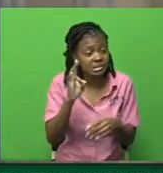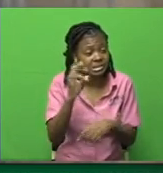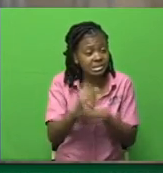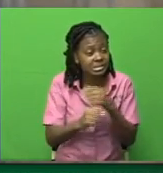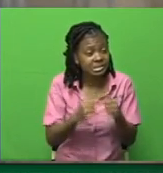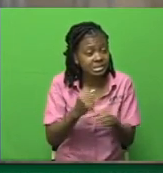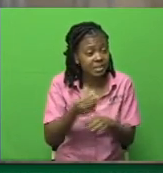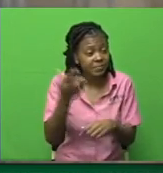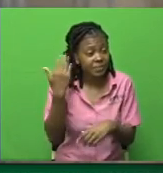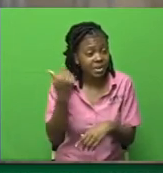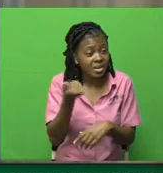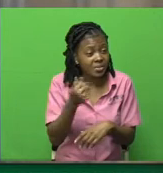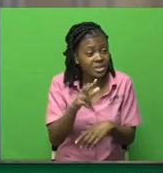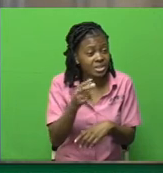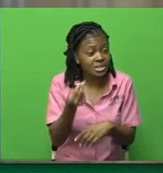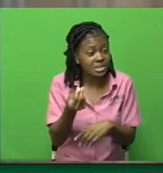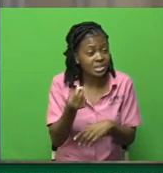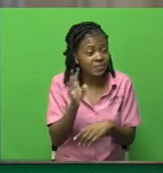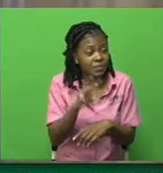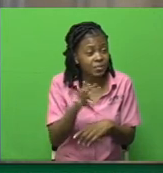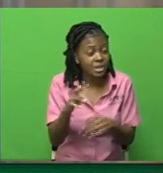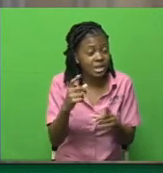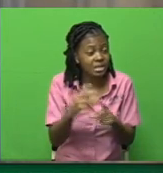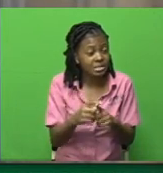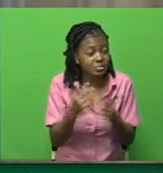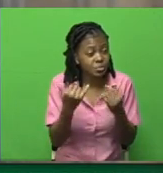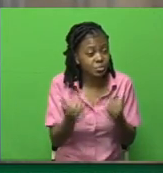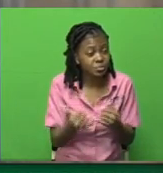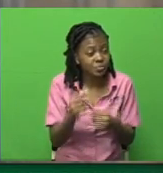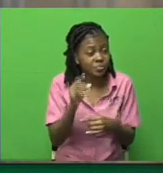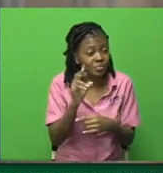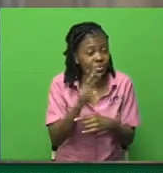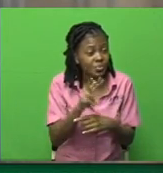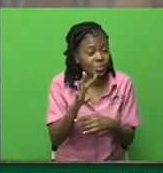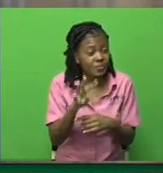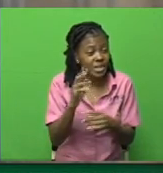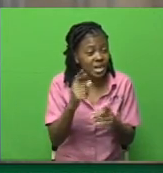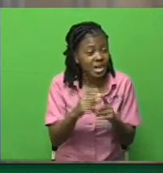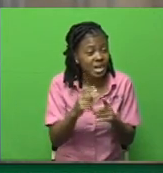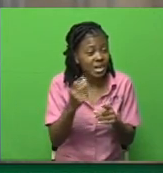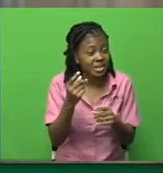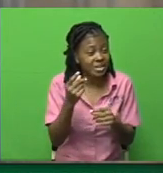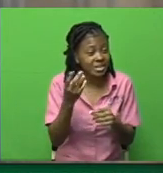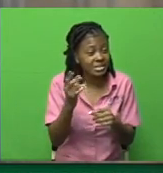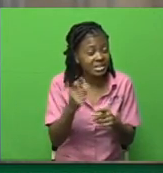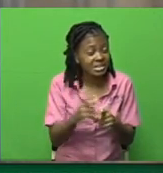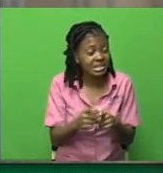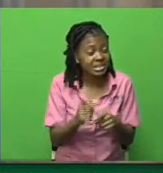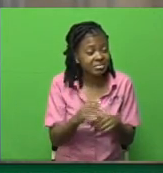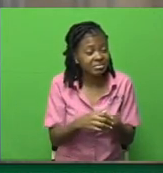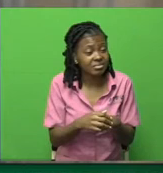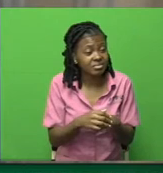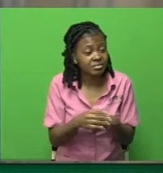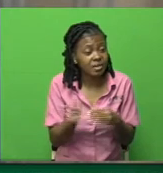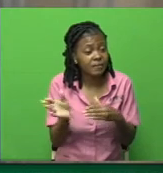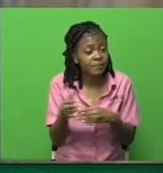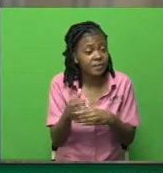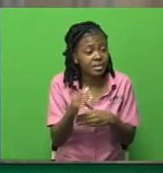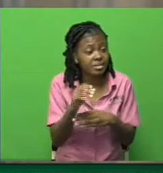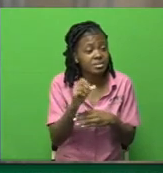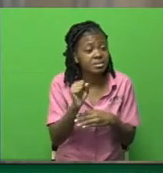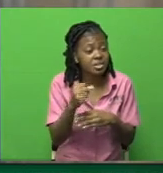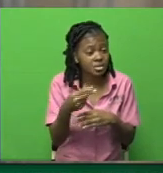forty percent to twenty dollars and sixteen cents smoke heron was born